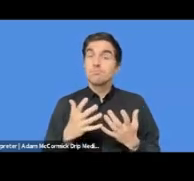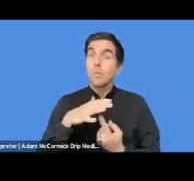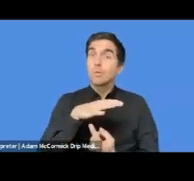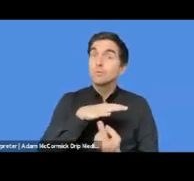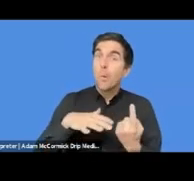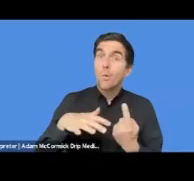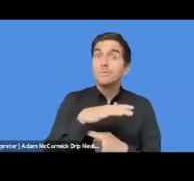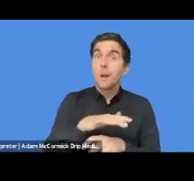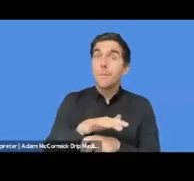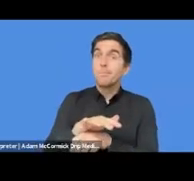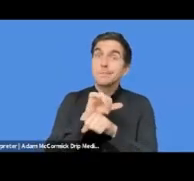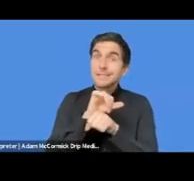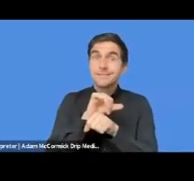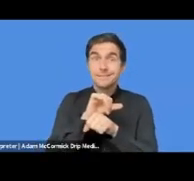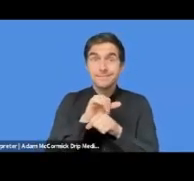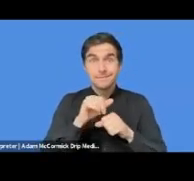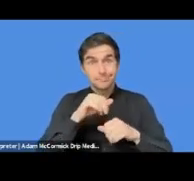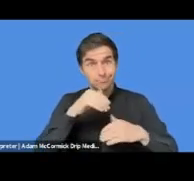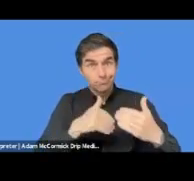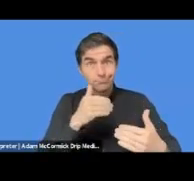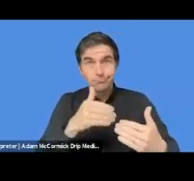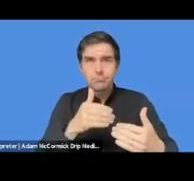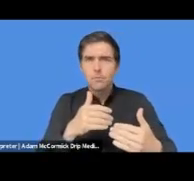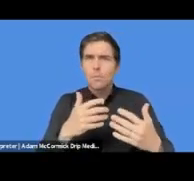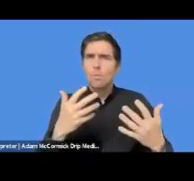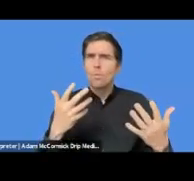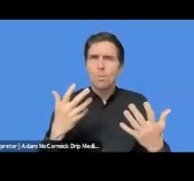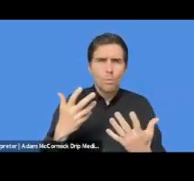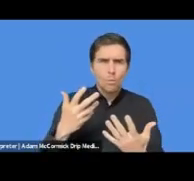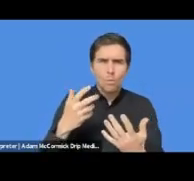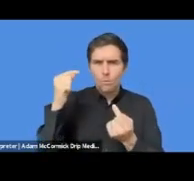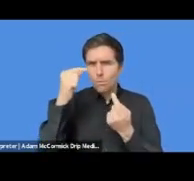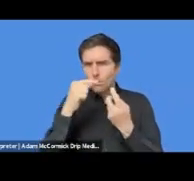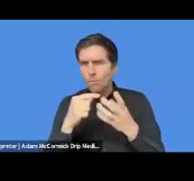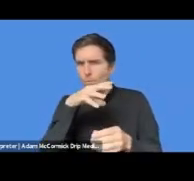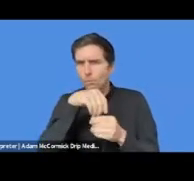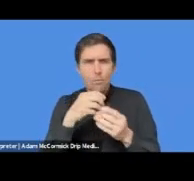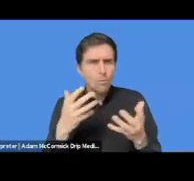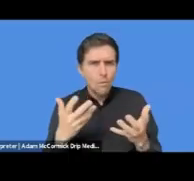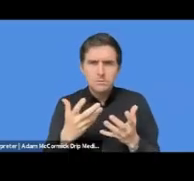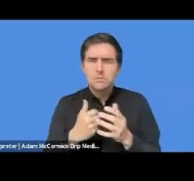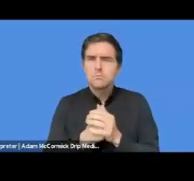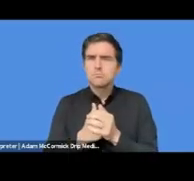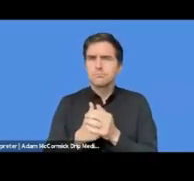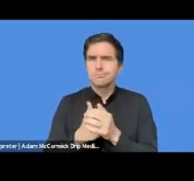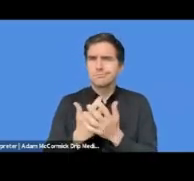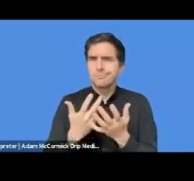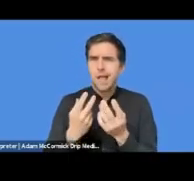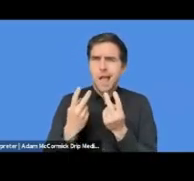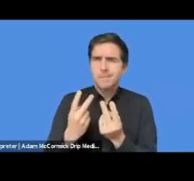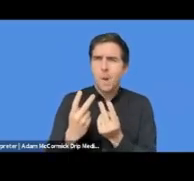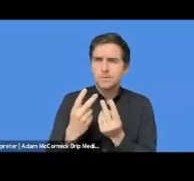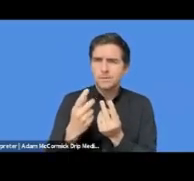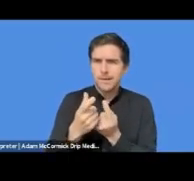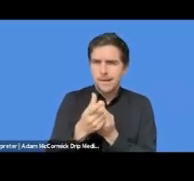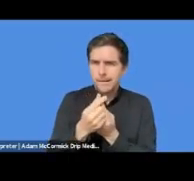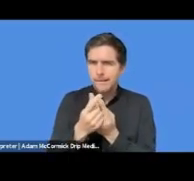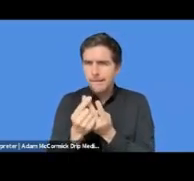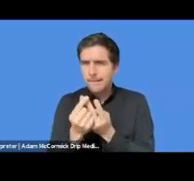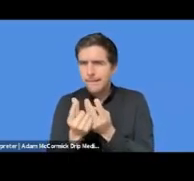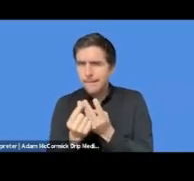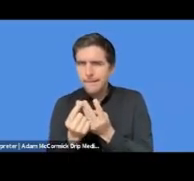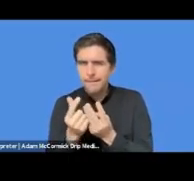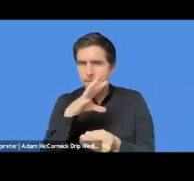So when we talk about the functions of the social protection system or the key components, so these